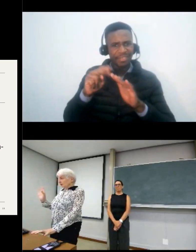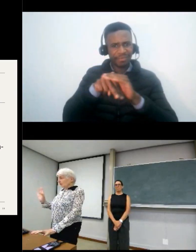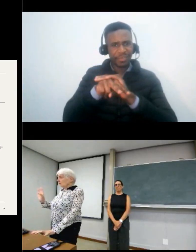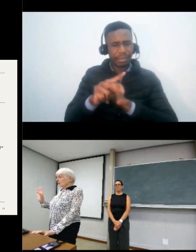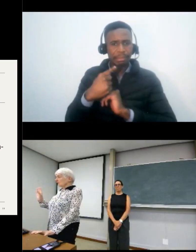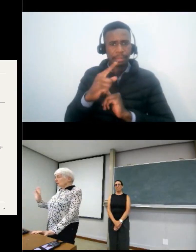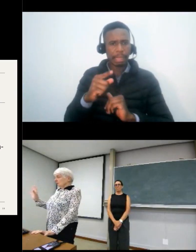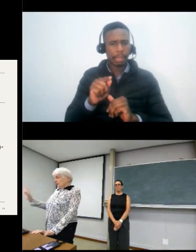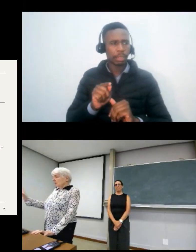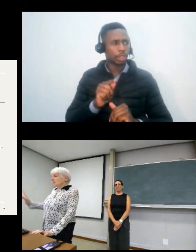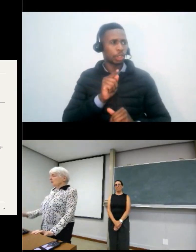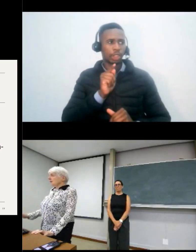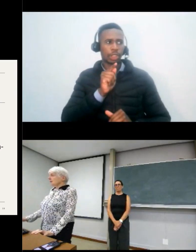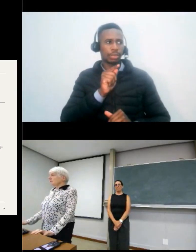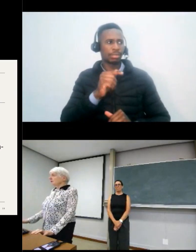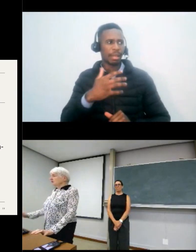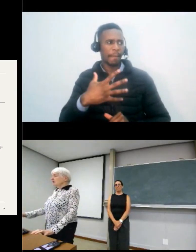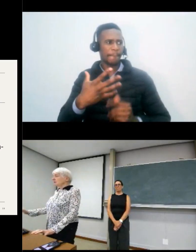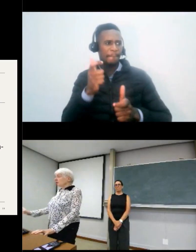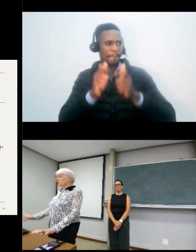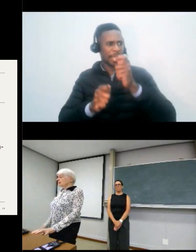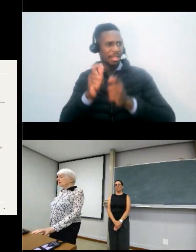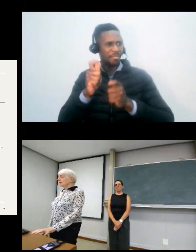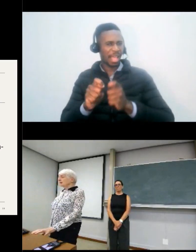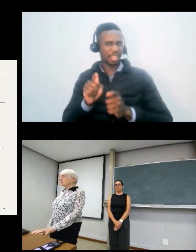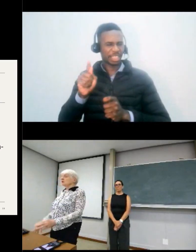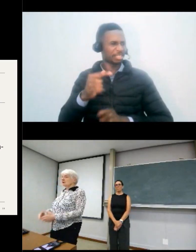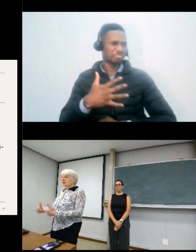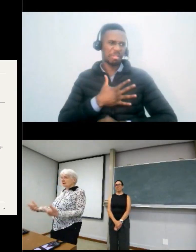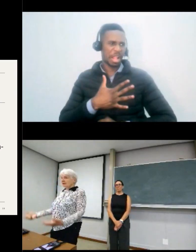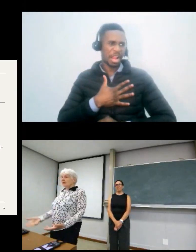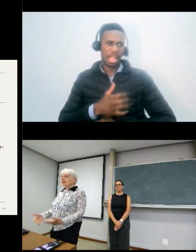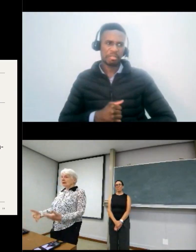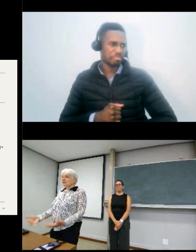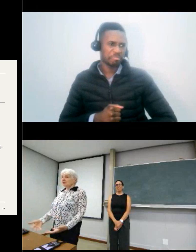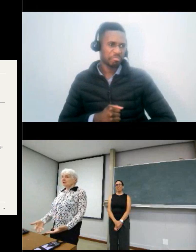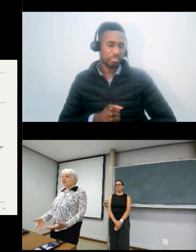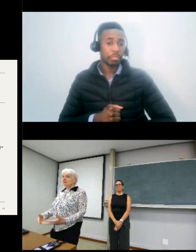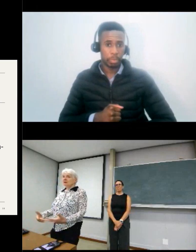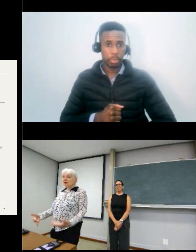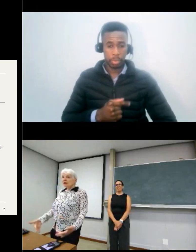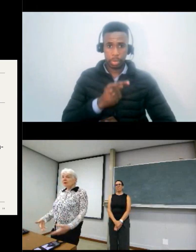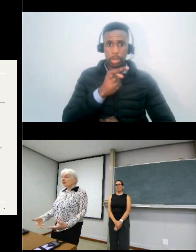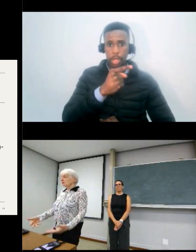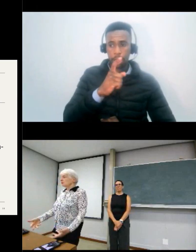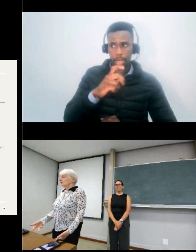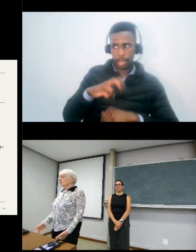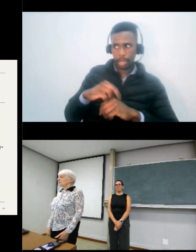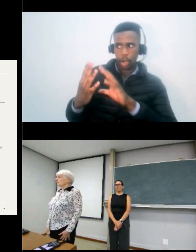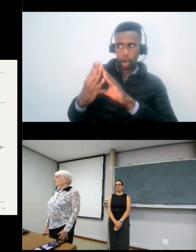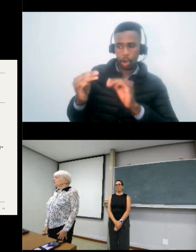So these tests have been developed for other sign languages. They're seen as pretty reliable and so on.